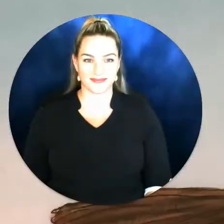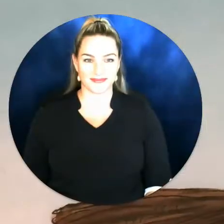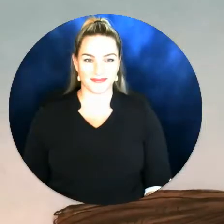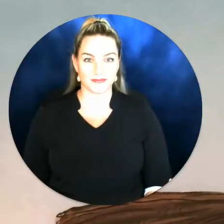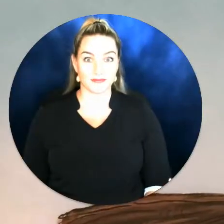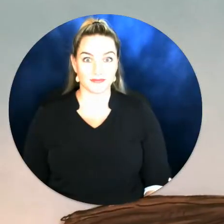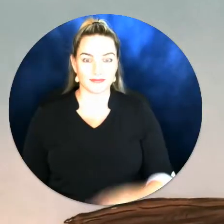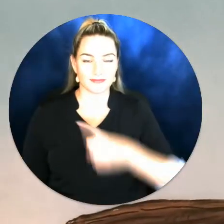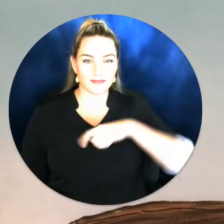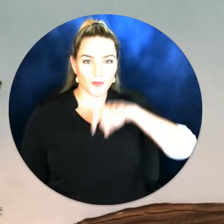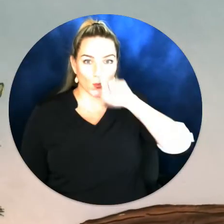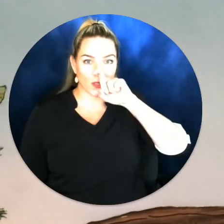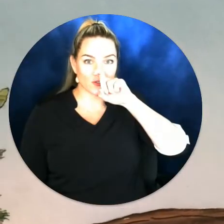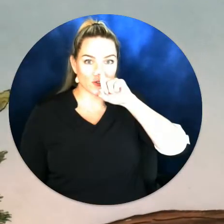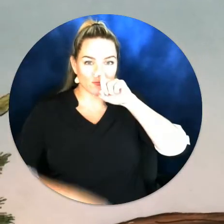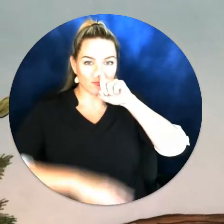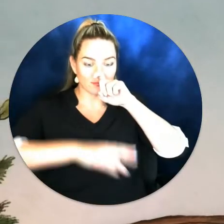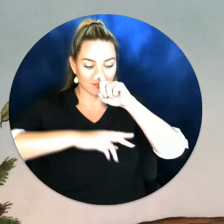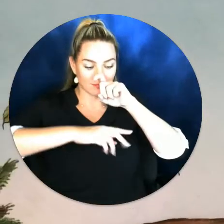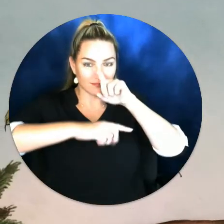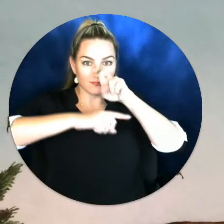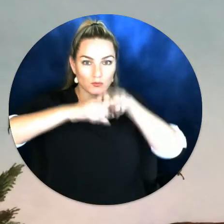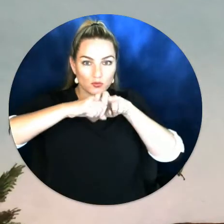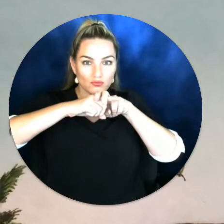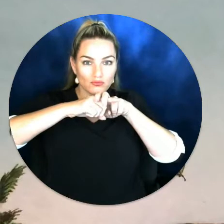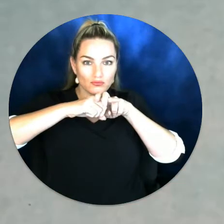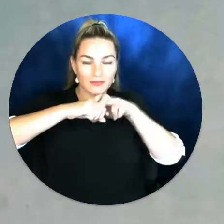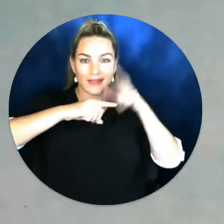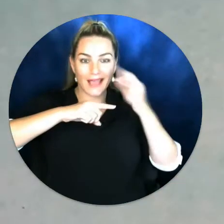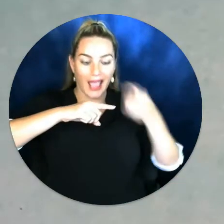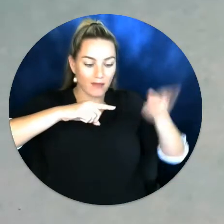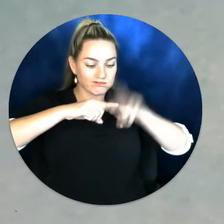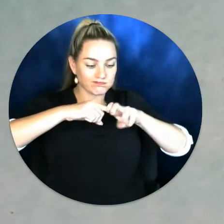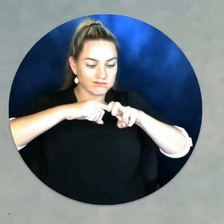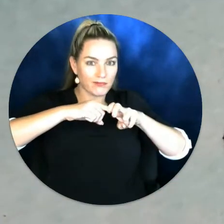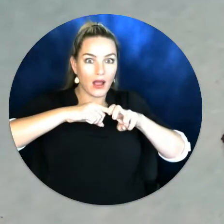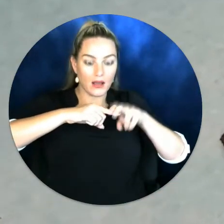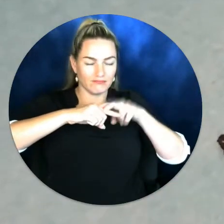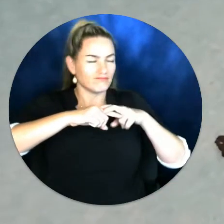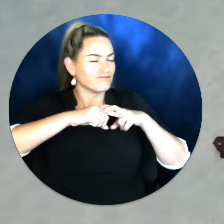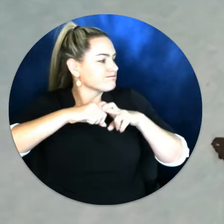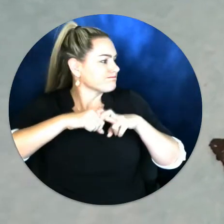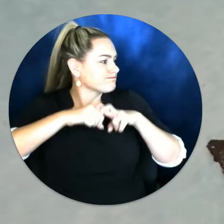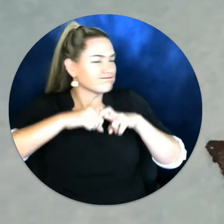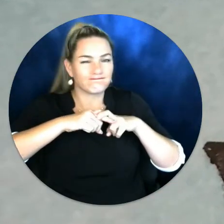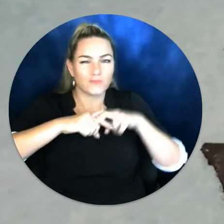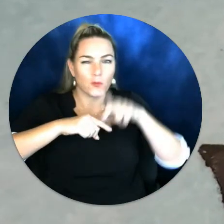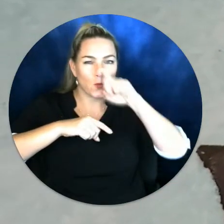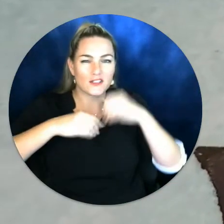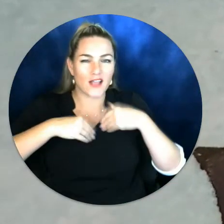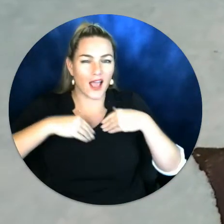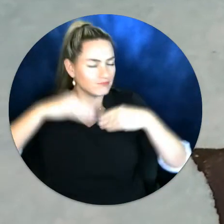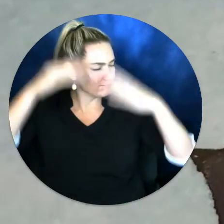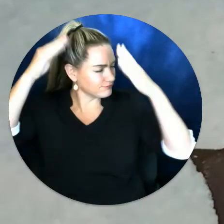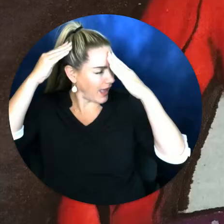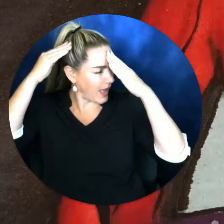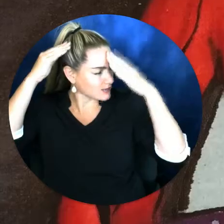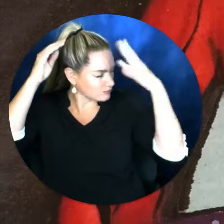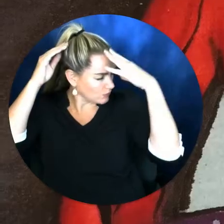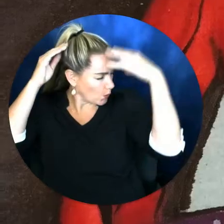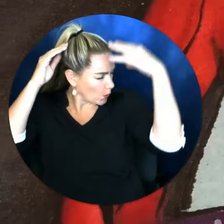The witch had a cat, and a very tall hat, and long ginger hair which she wore in a